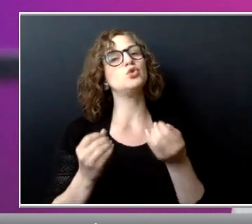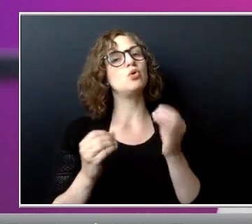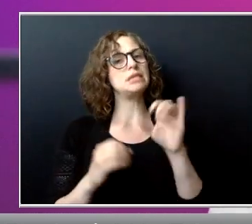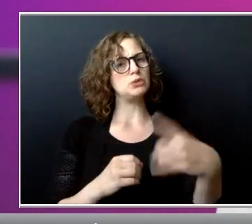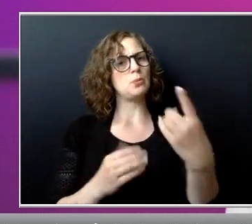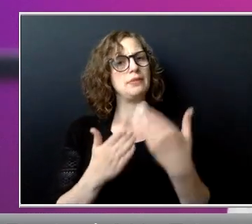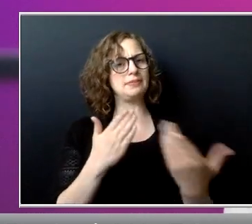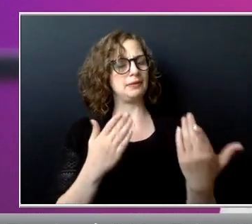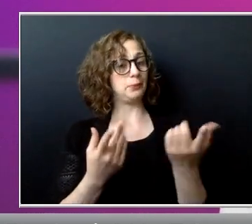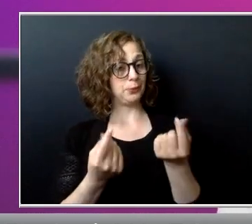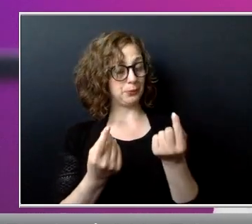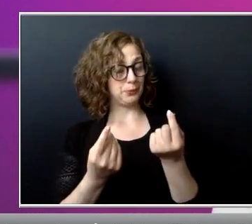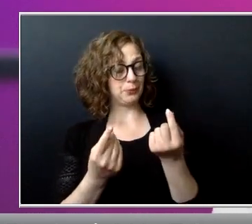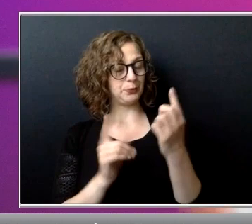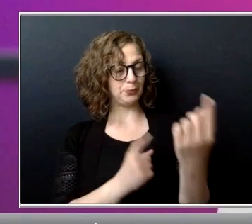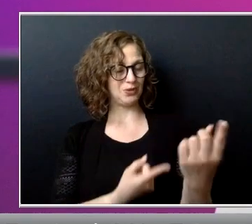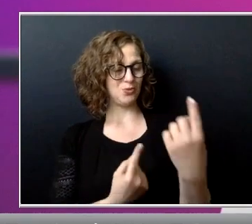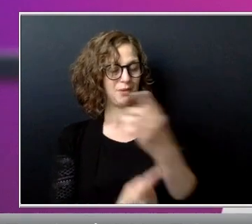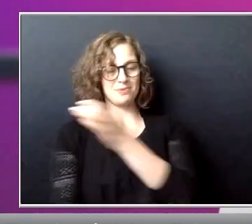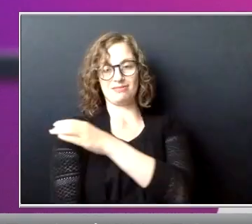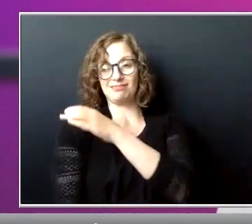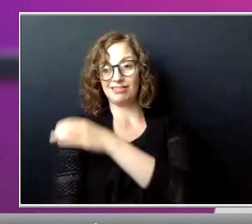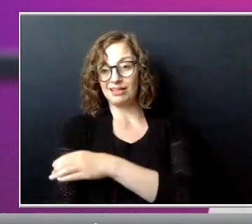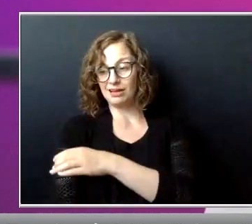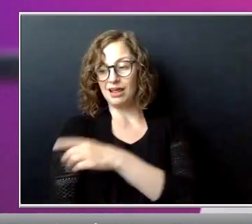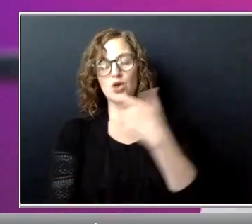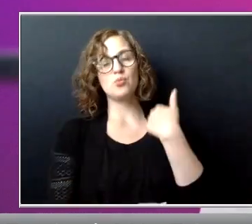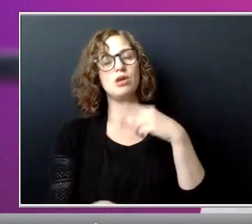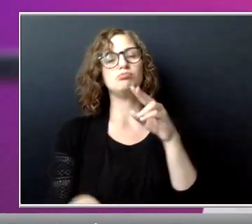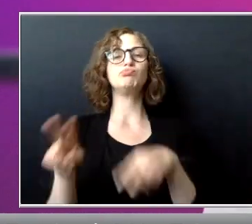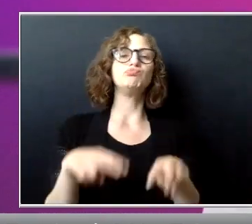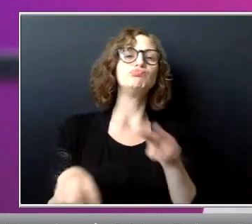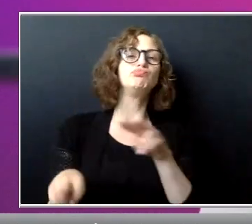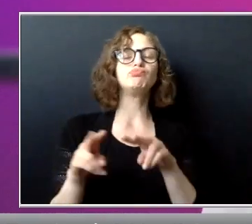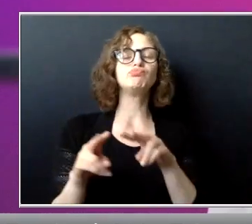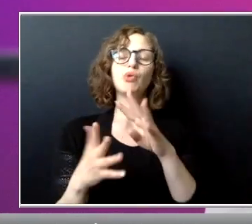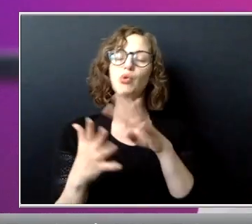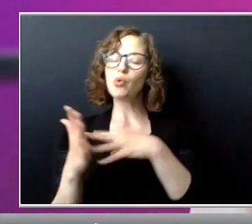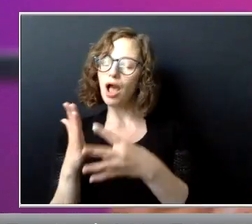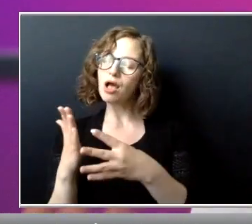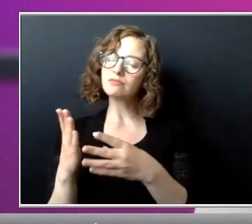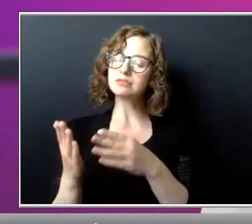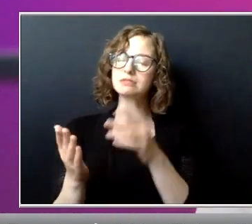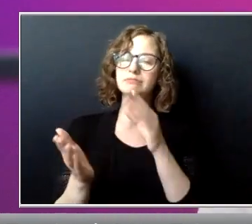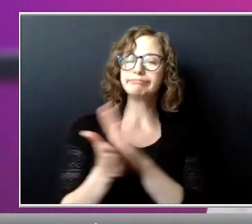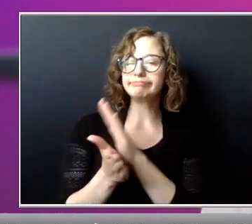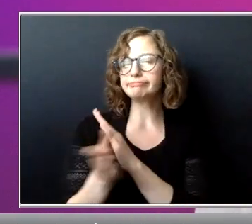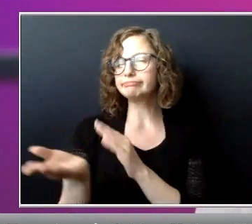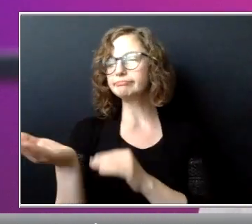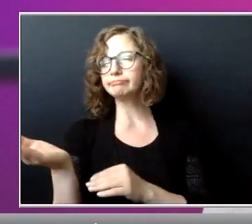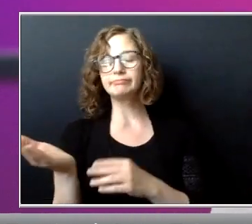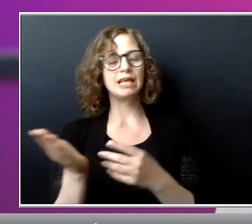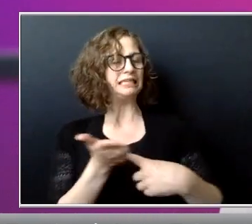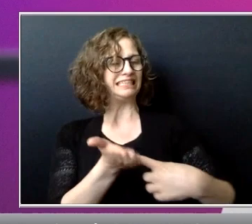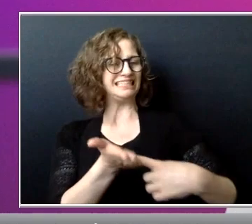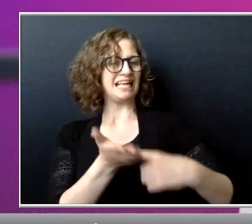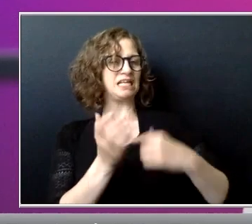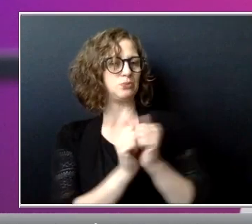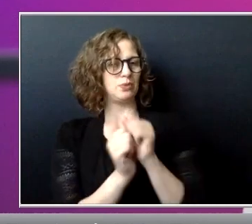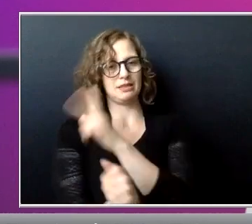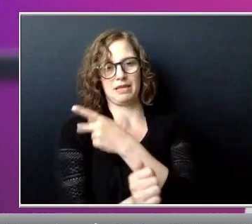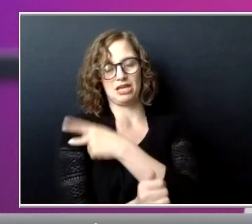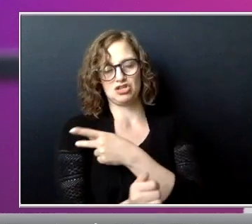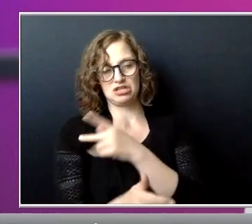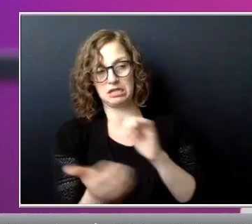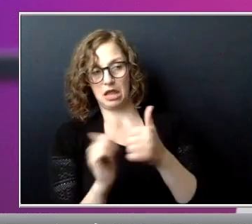clinic, is we look at those readouts, look at those printouts, and talk together with patients about how this may or may not match up with their